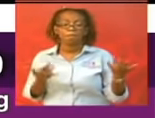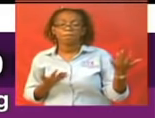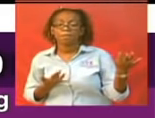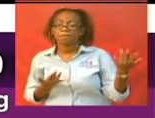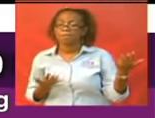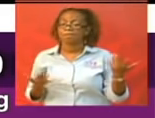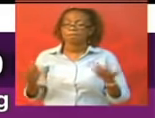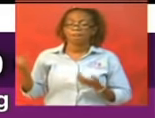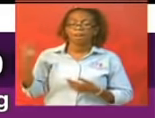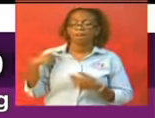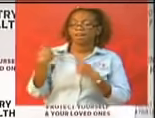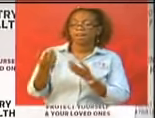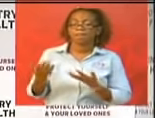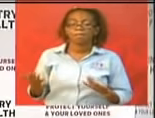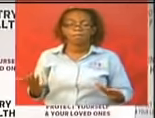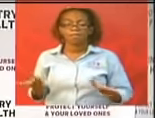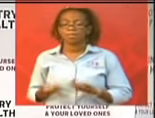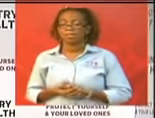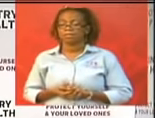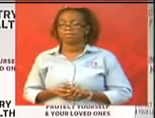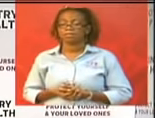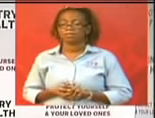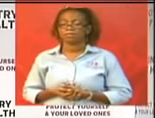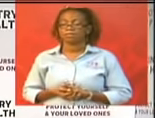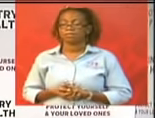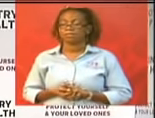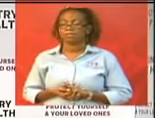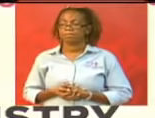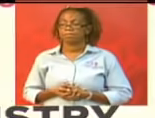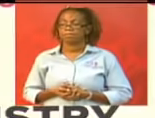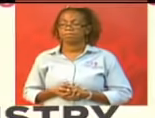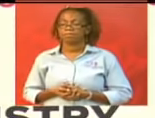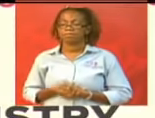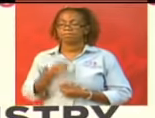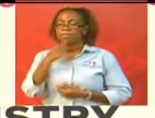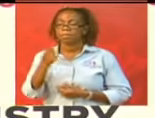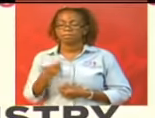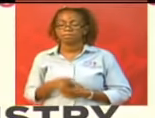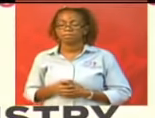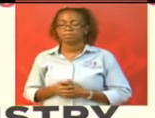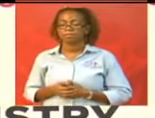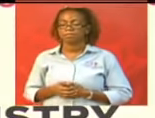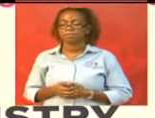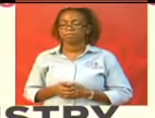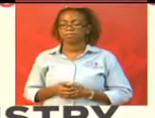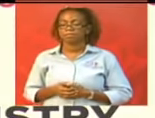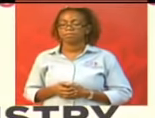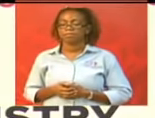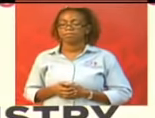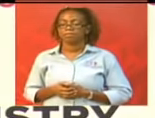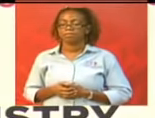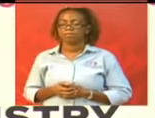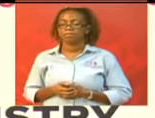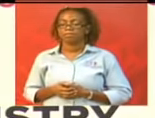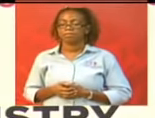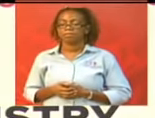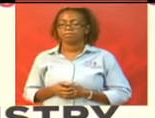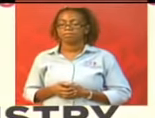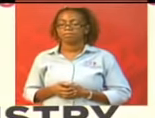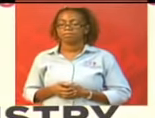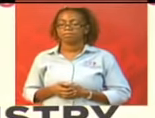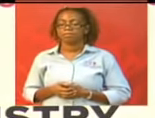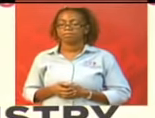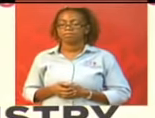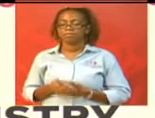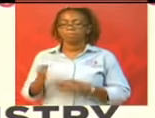time. Okay, so as far as we are aware, the general, in terms of backlog, there's an